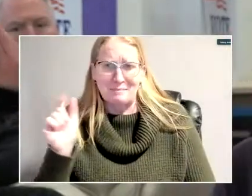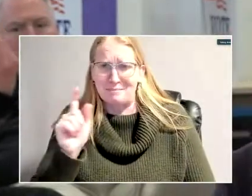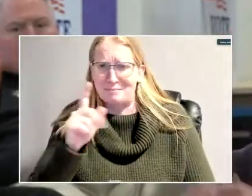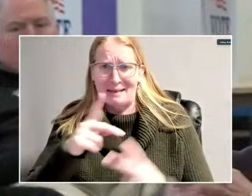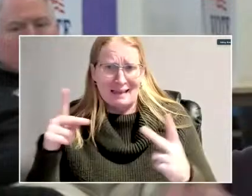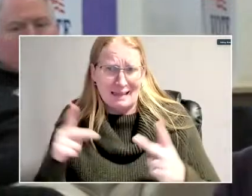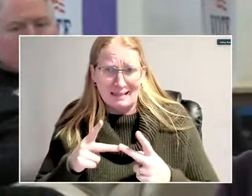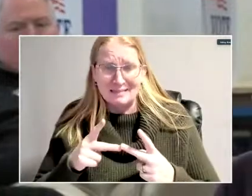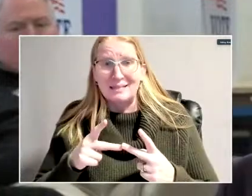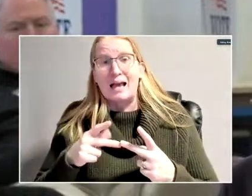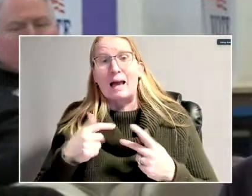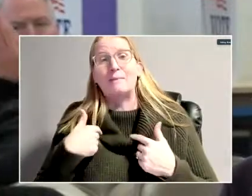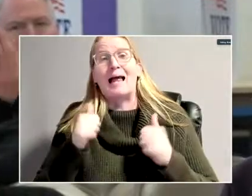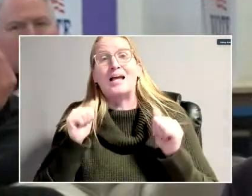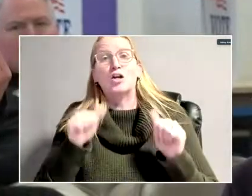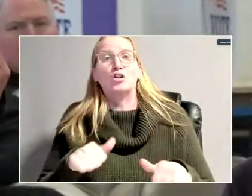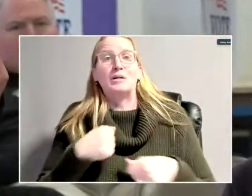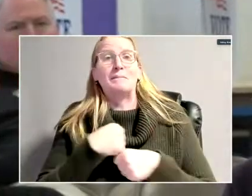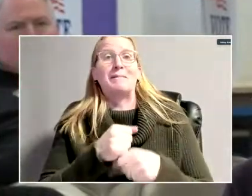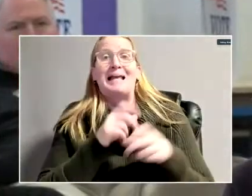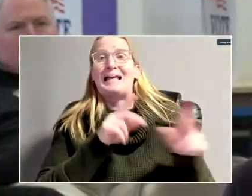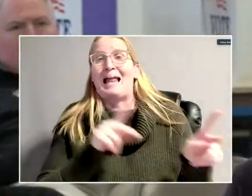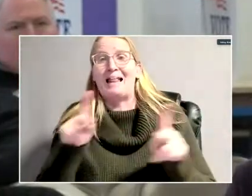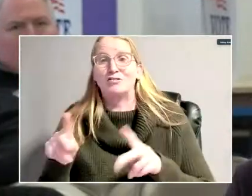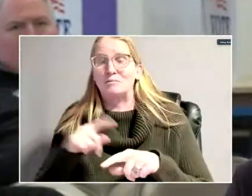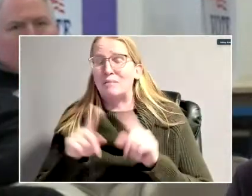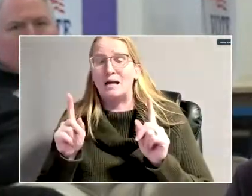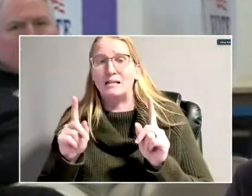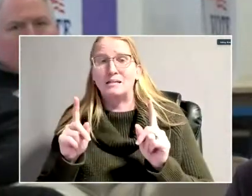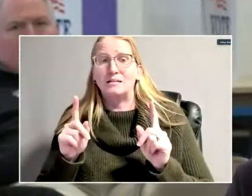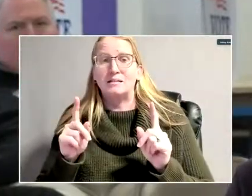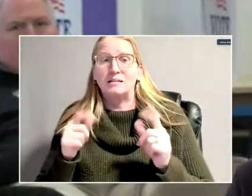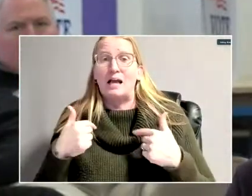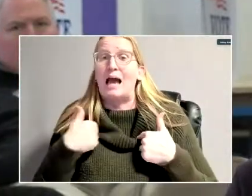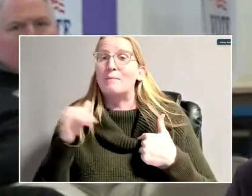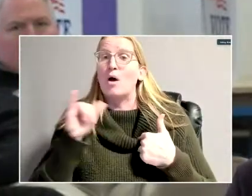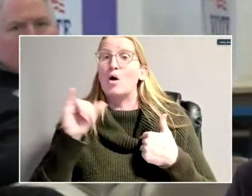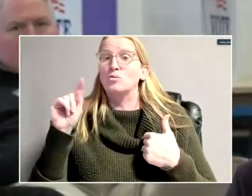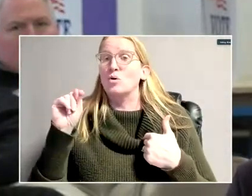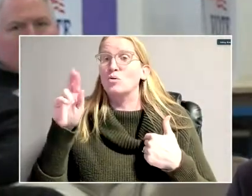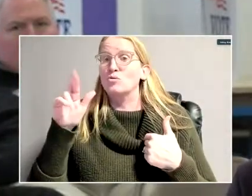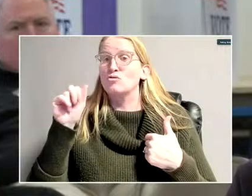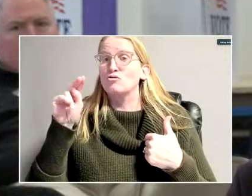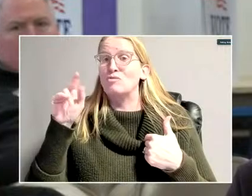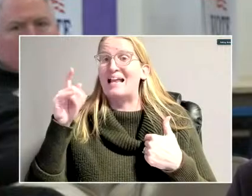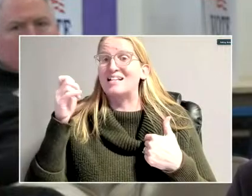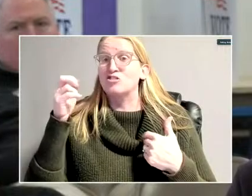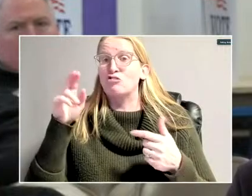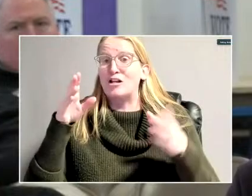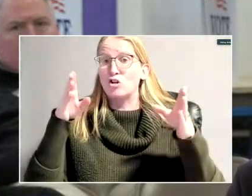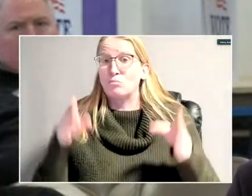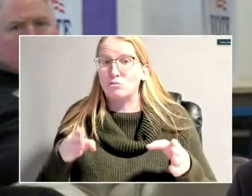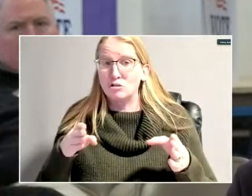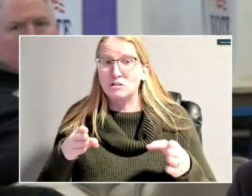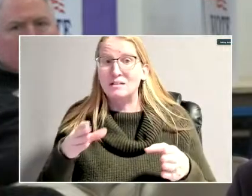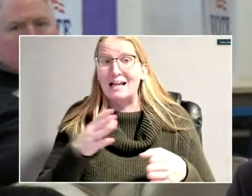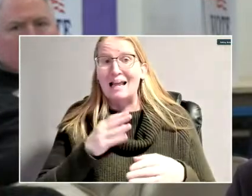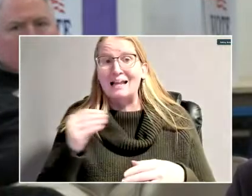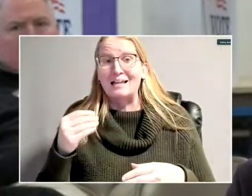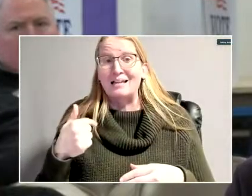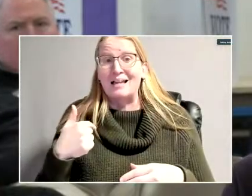I just to um I'm also a transgender person and I feel